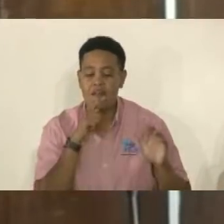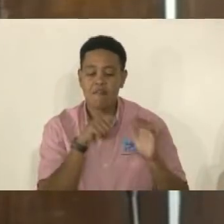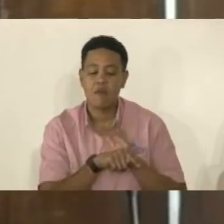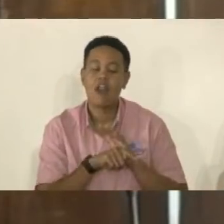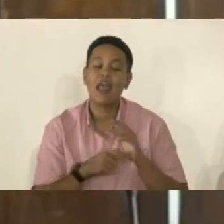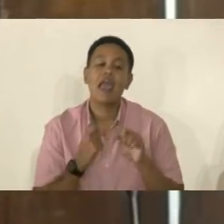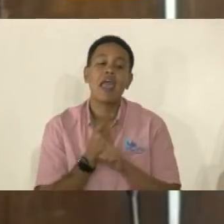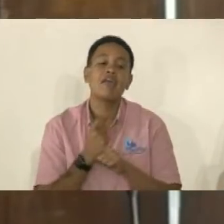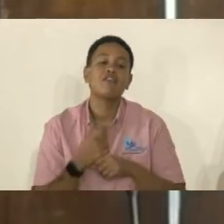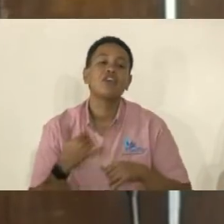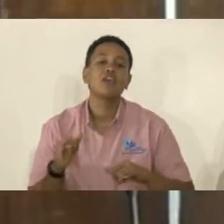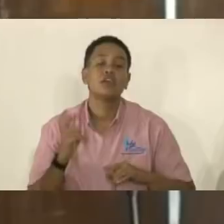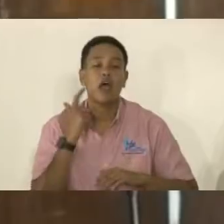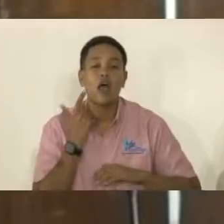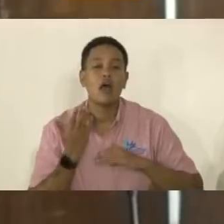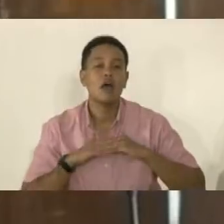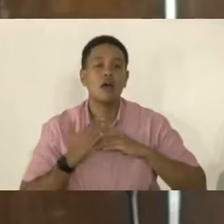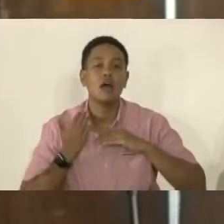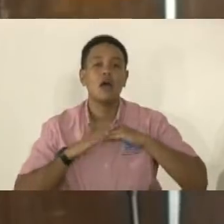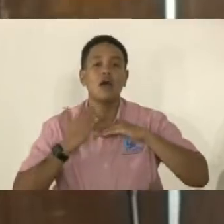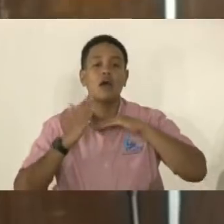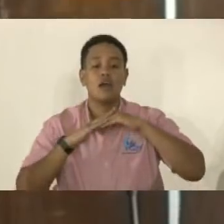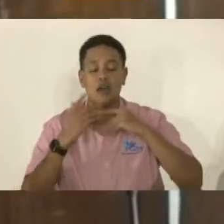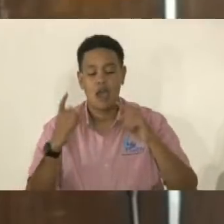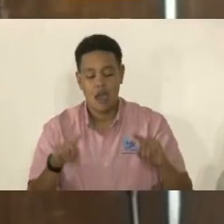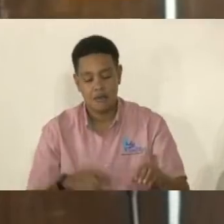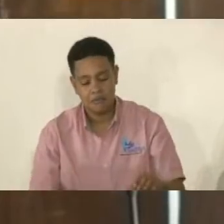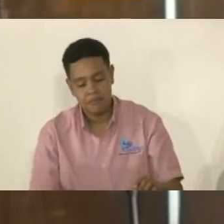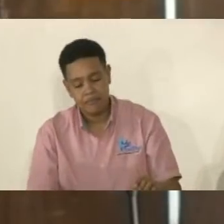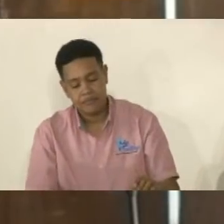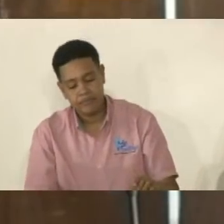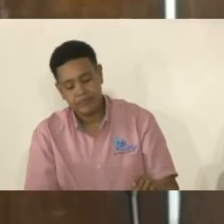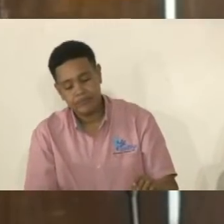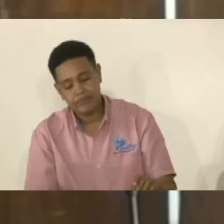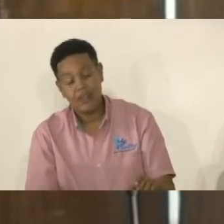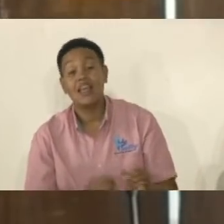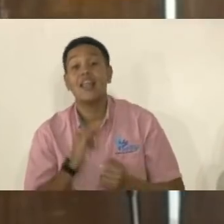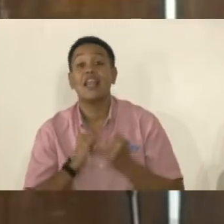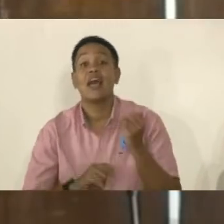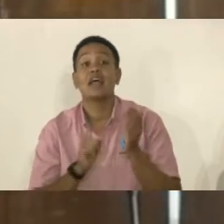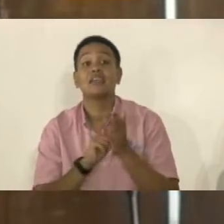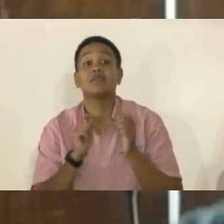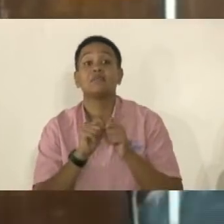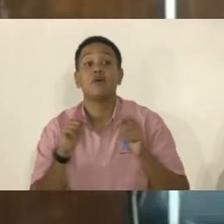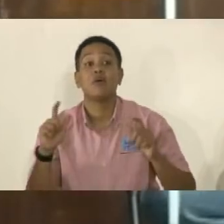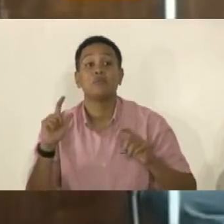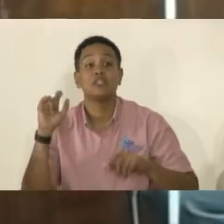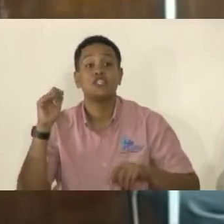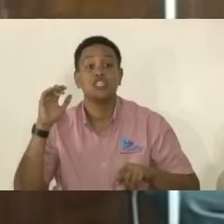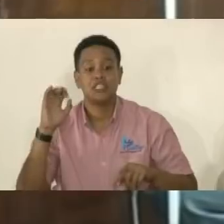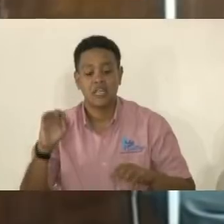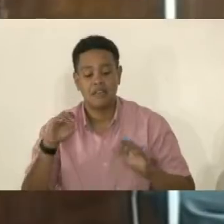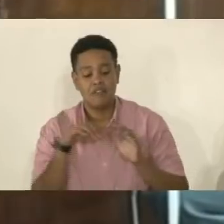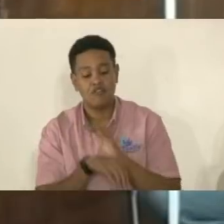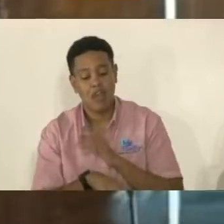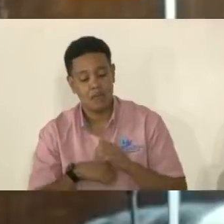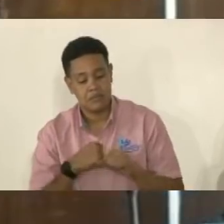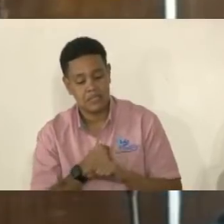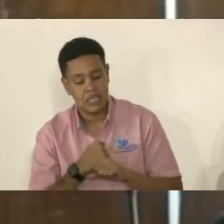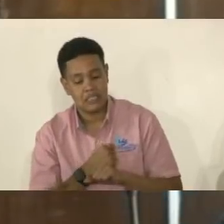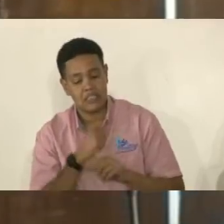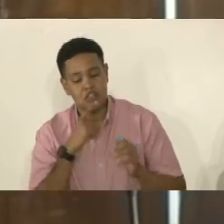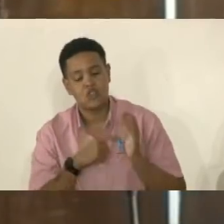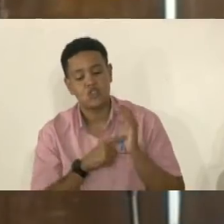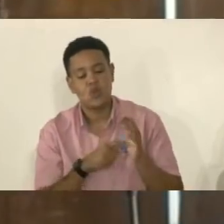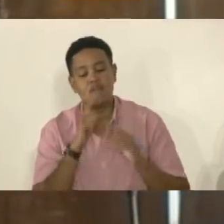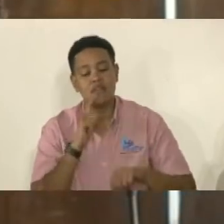year continues to increase. The last published JCF crime statistics shows